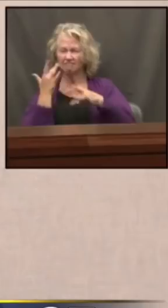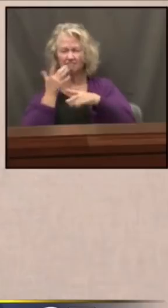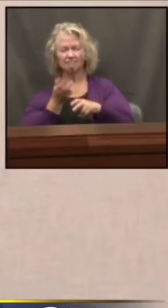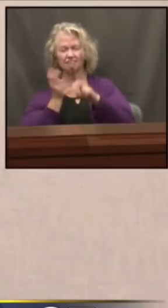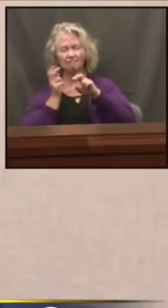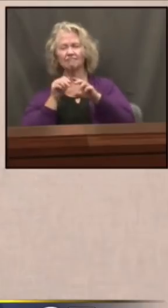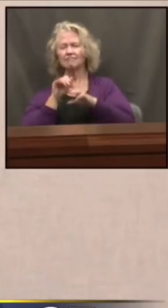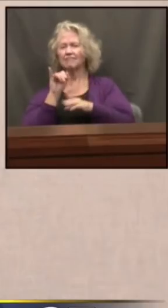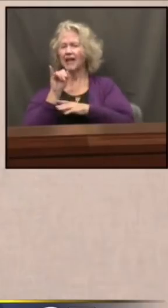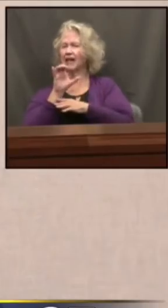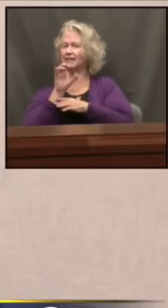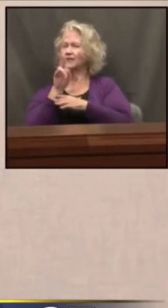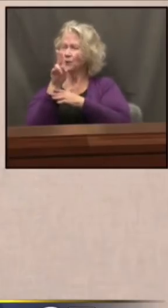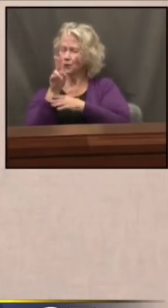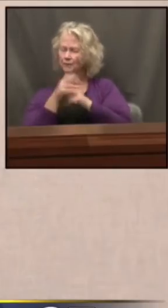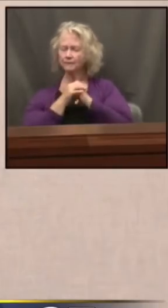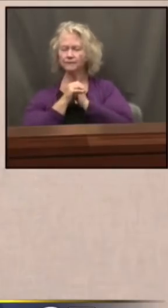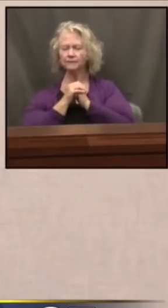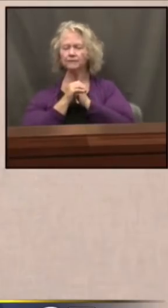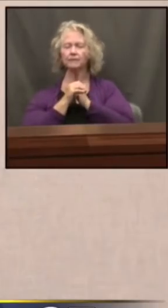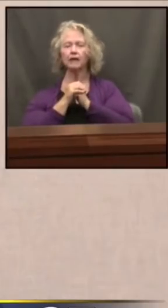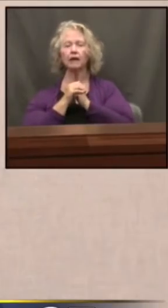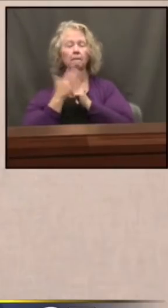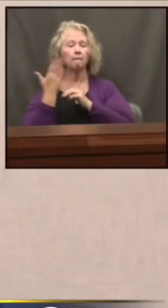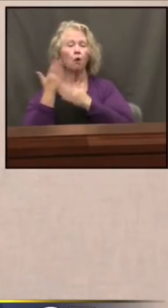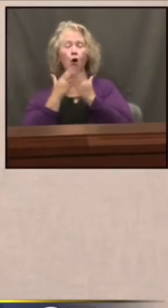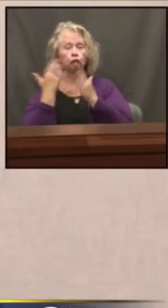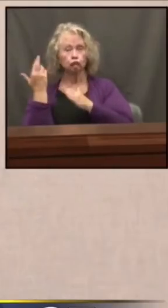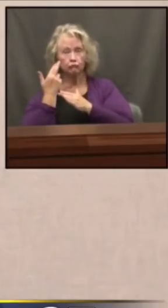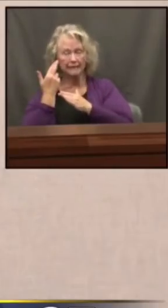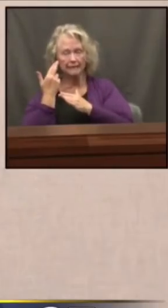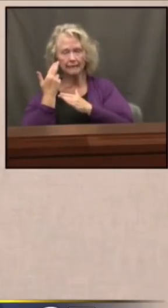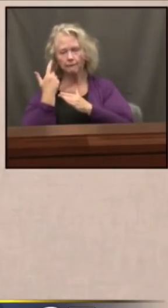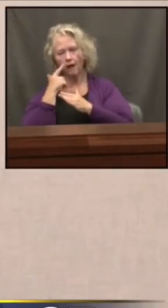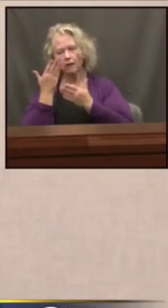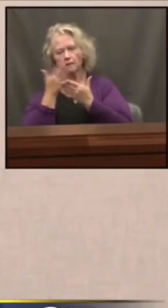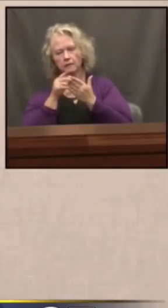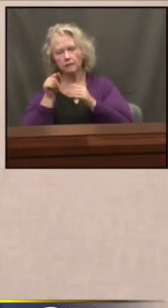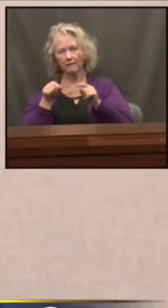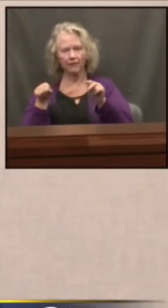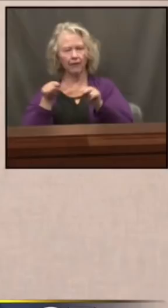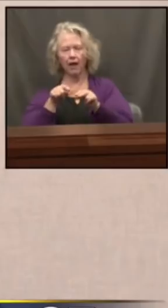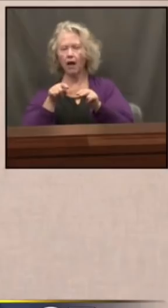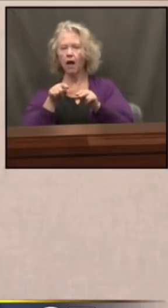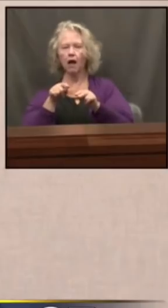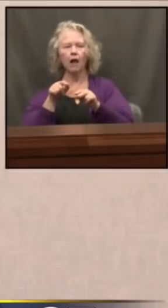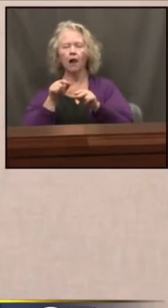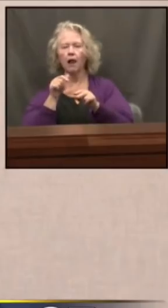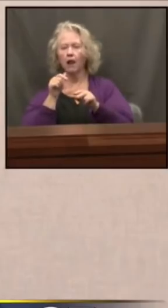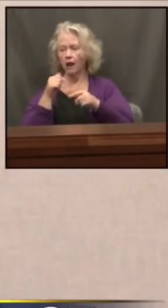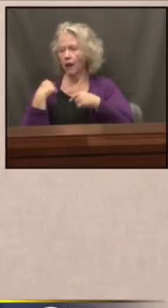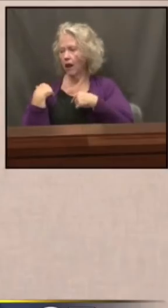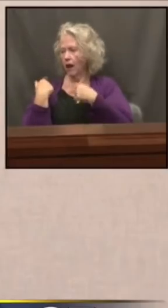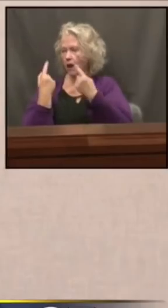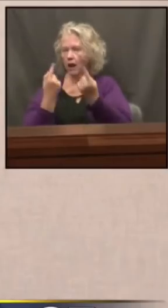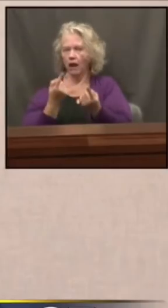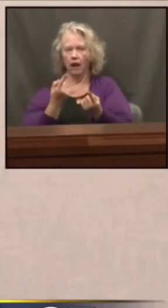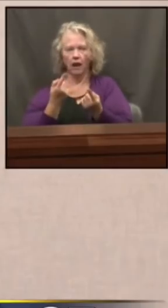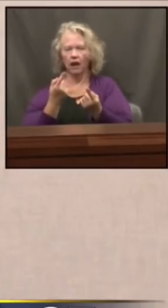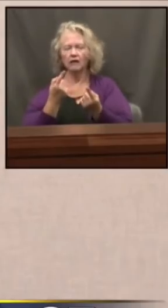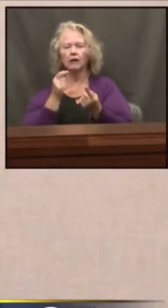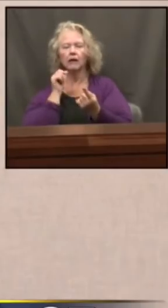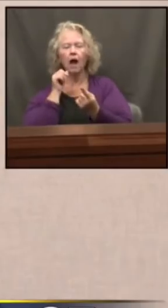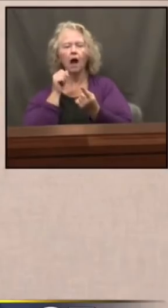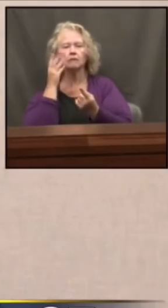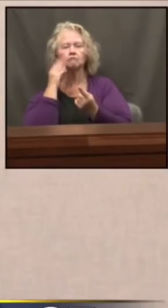have been hospitalized. And this is in part because some of these children may not have been exposed in the last season. They